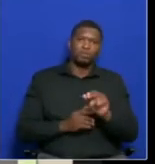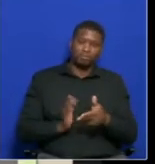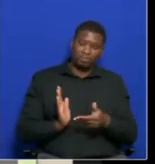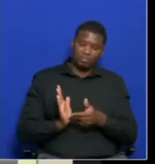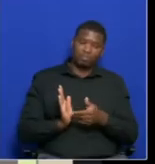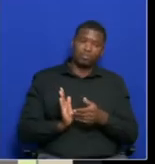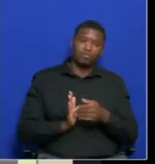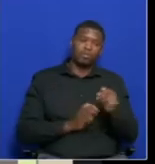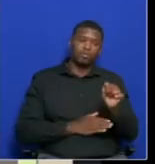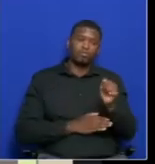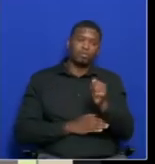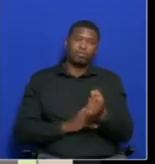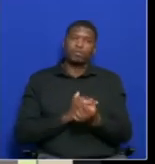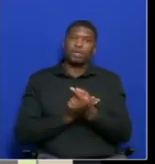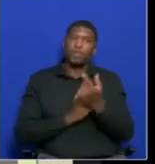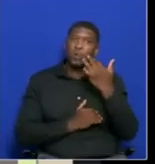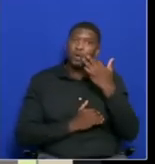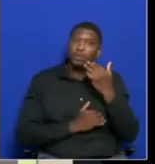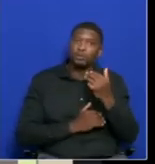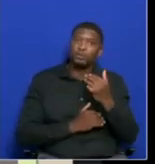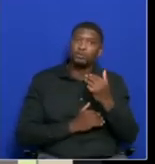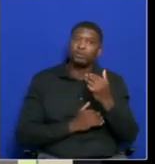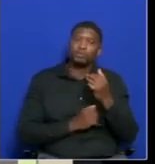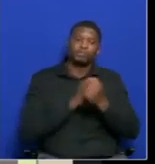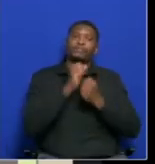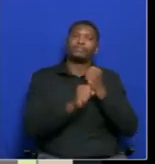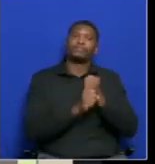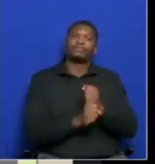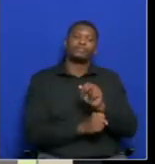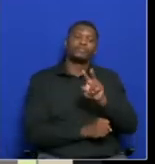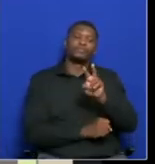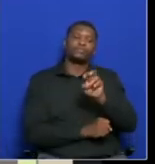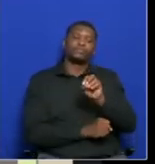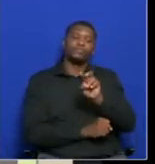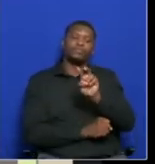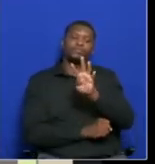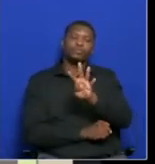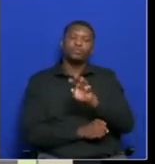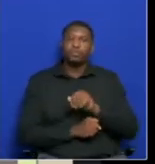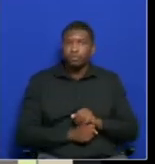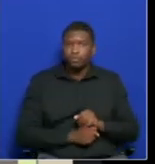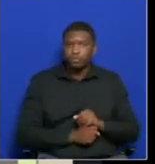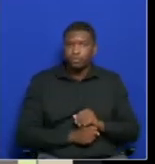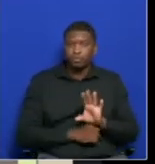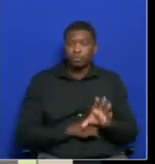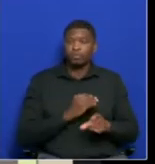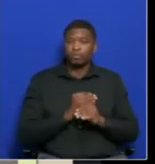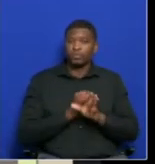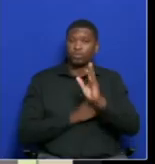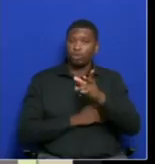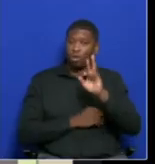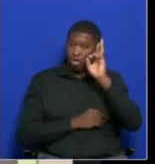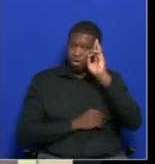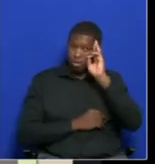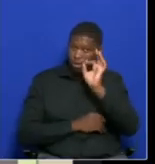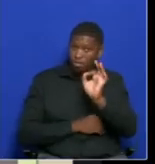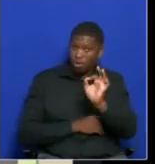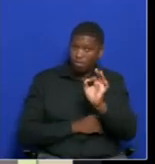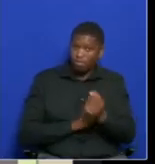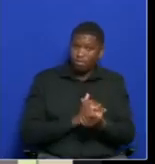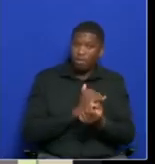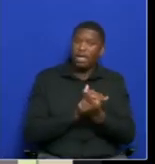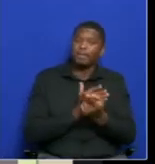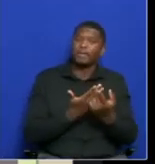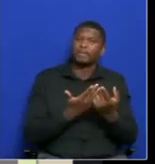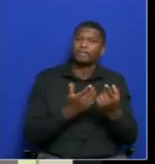happened in 2024, and in relation to which, if you remember, there was the dispute because there were